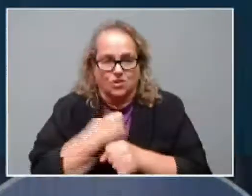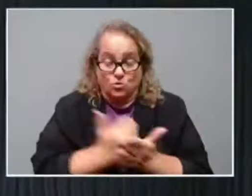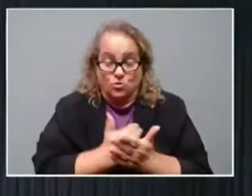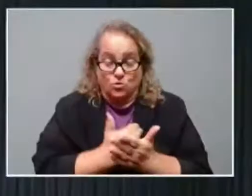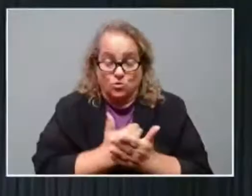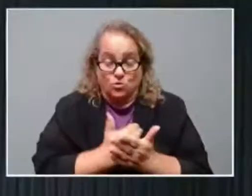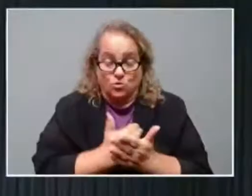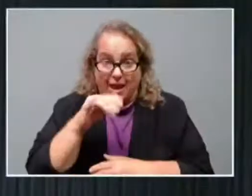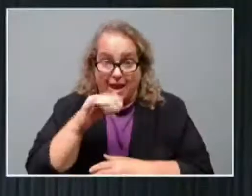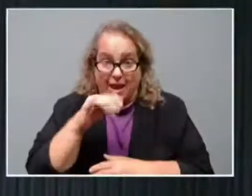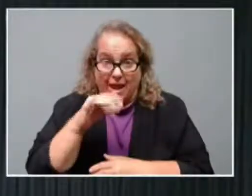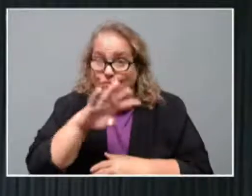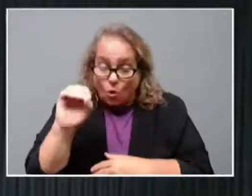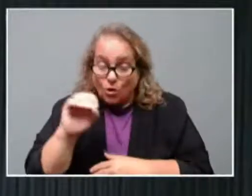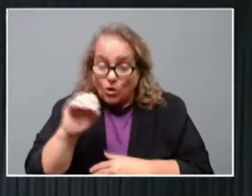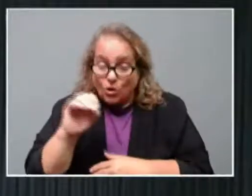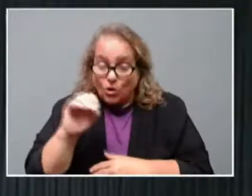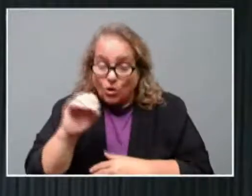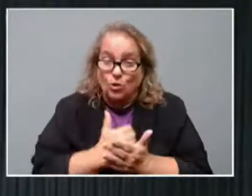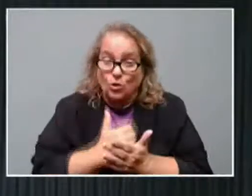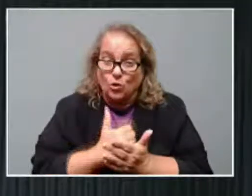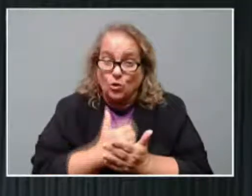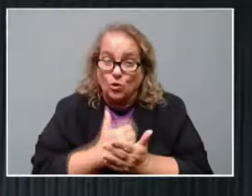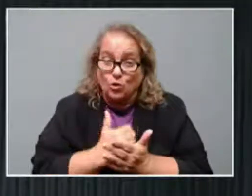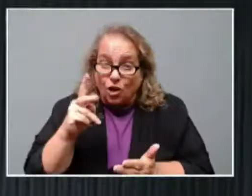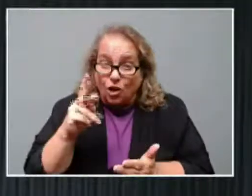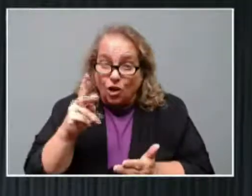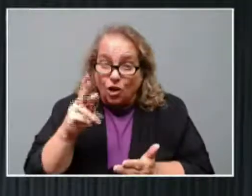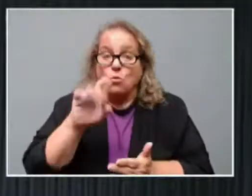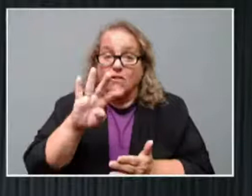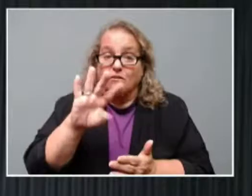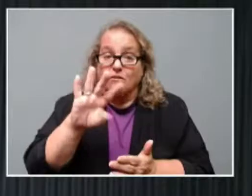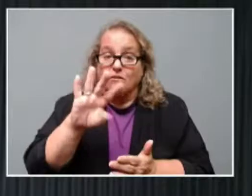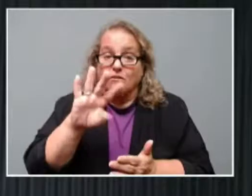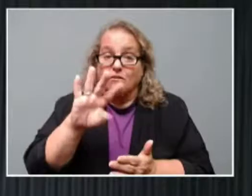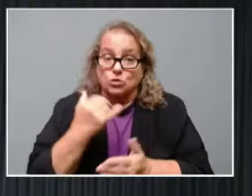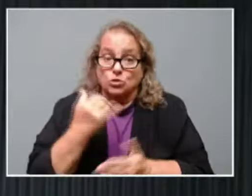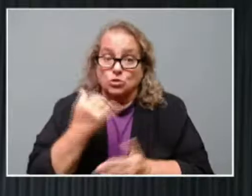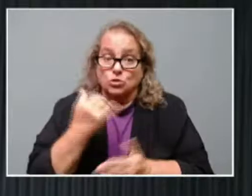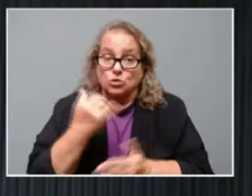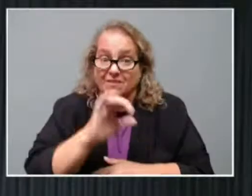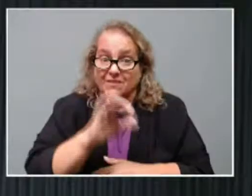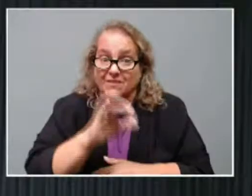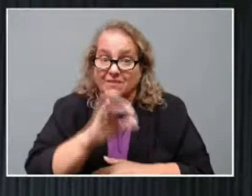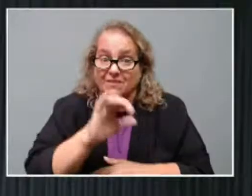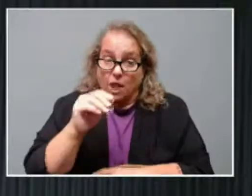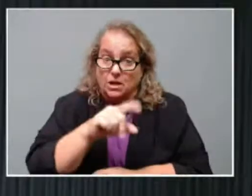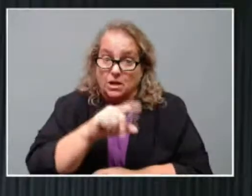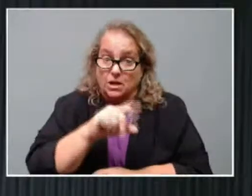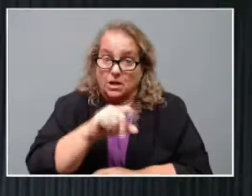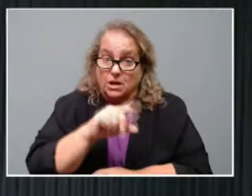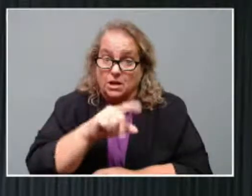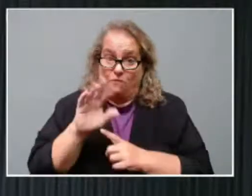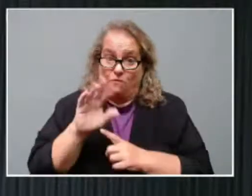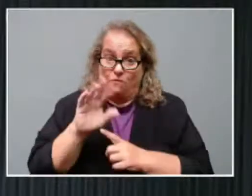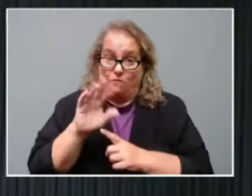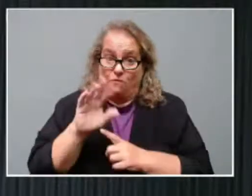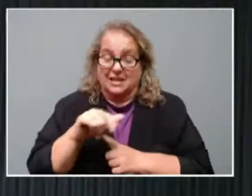acres, 145 new jobs, and this company's workforce in Kentucky is now at